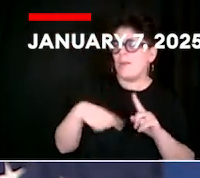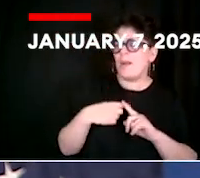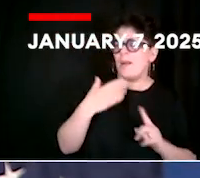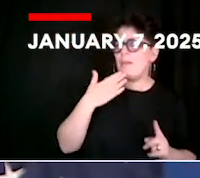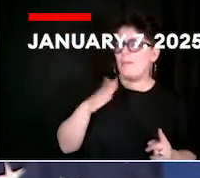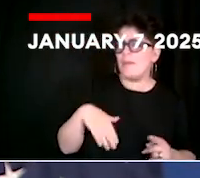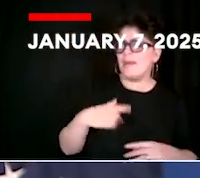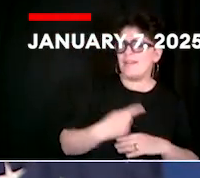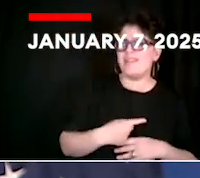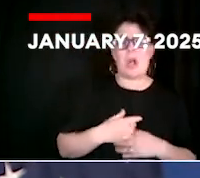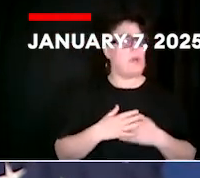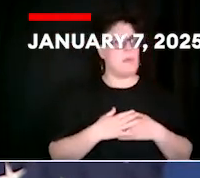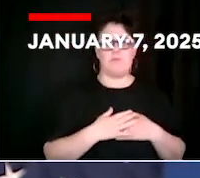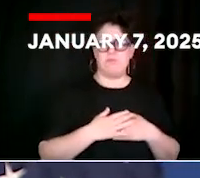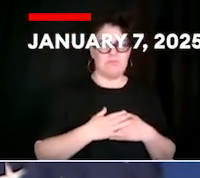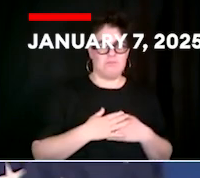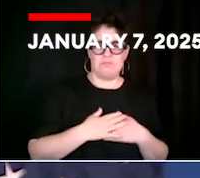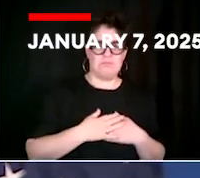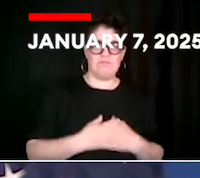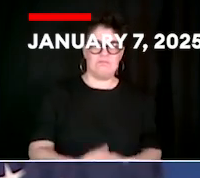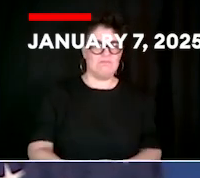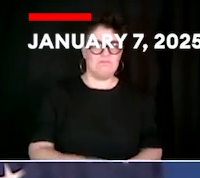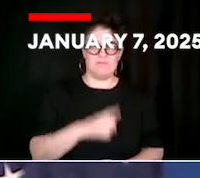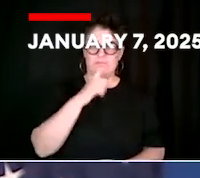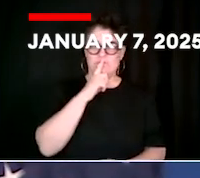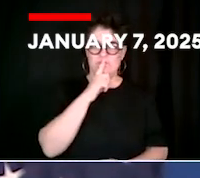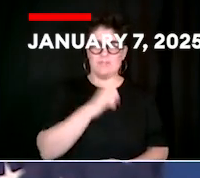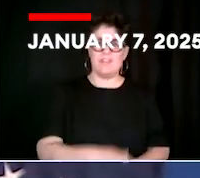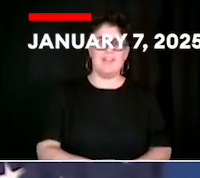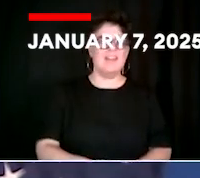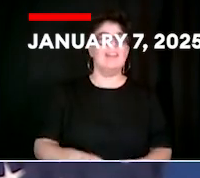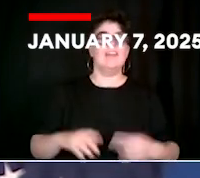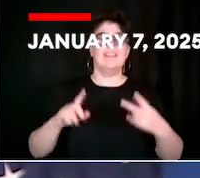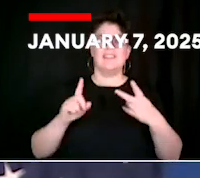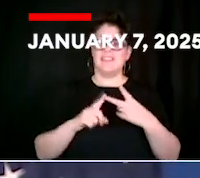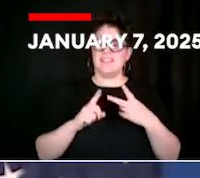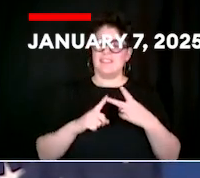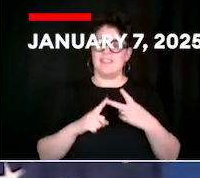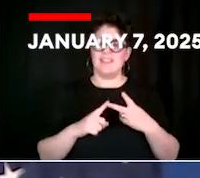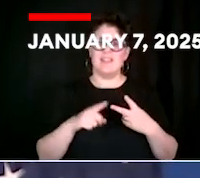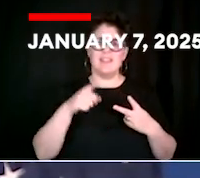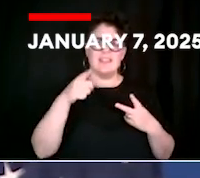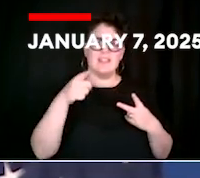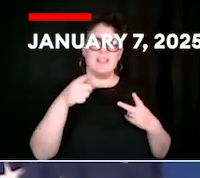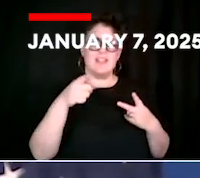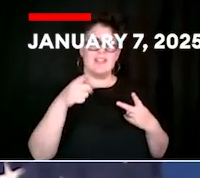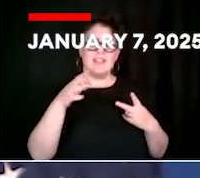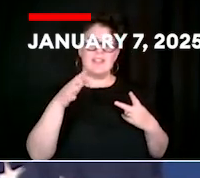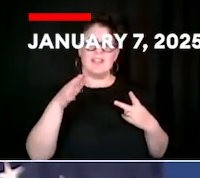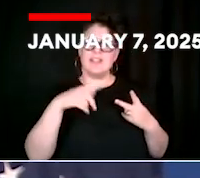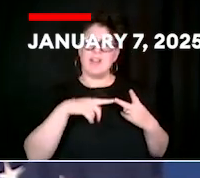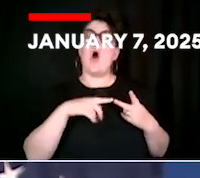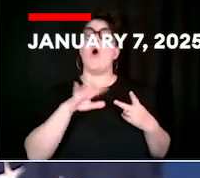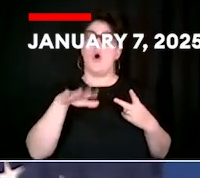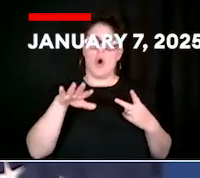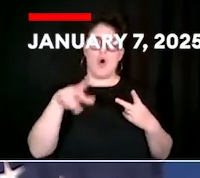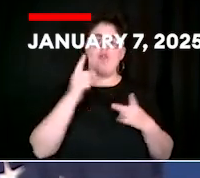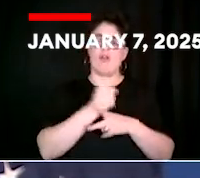day. Your second question was. You had invited, I believe it was